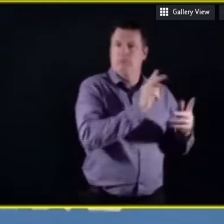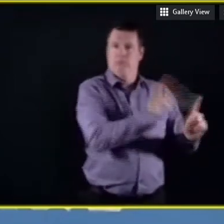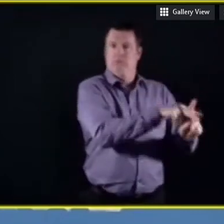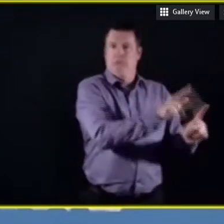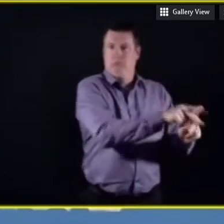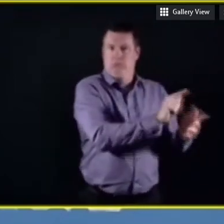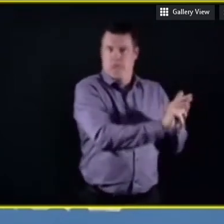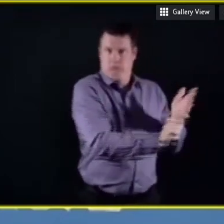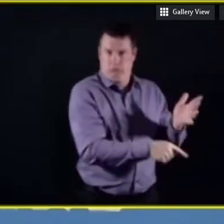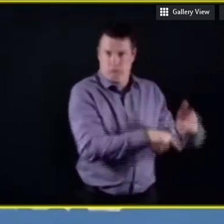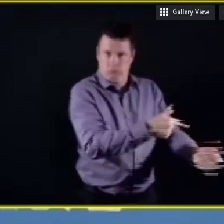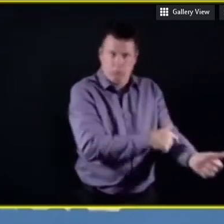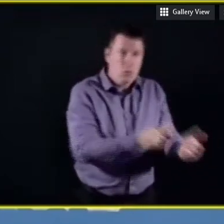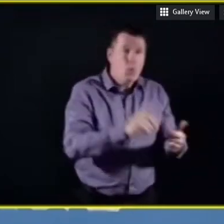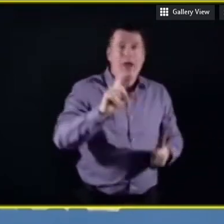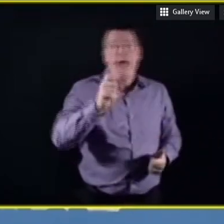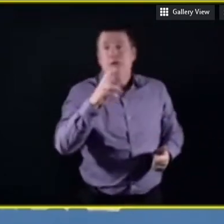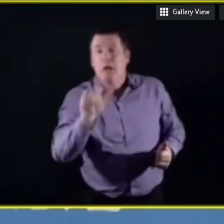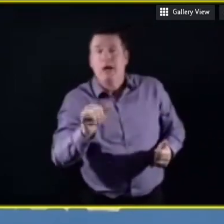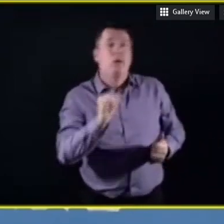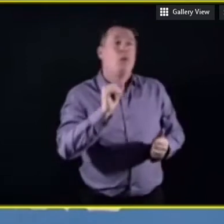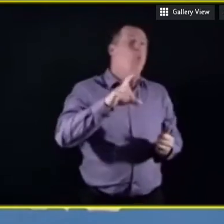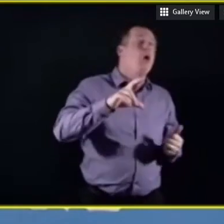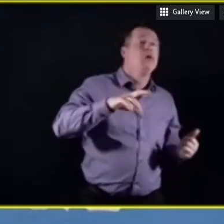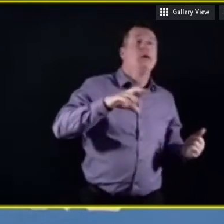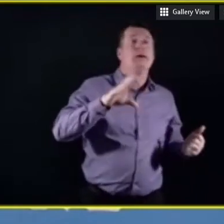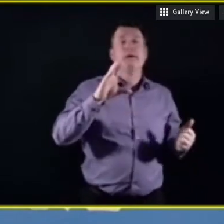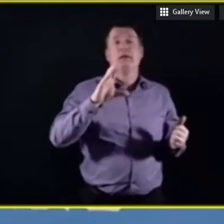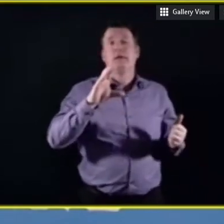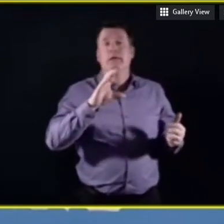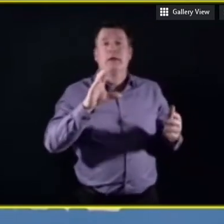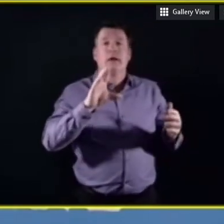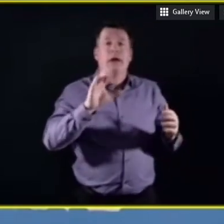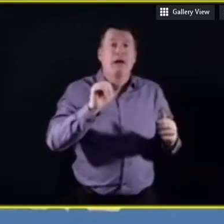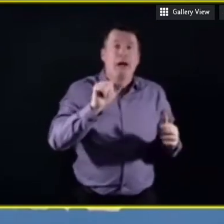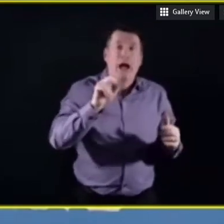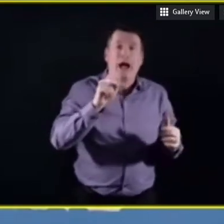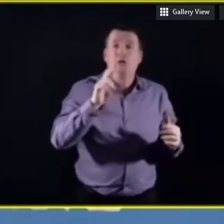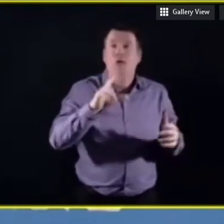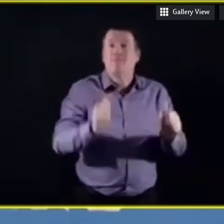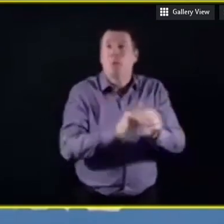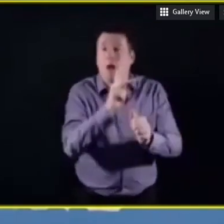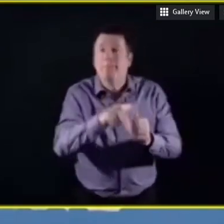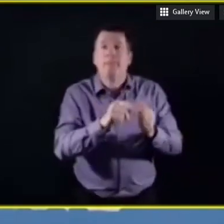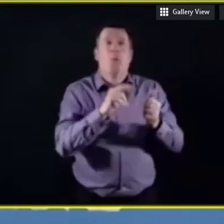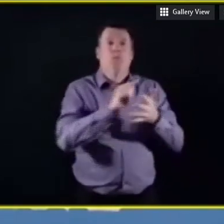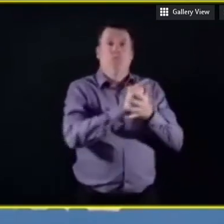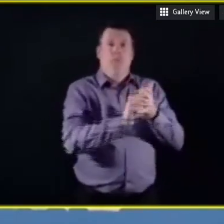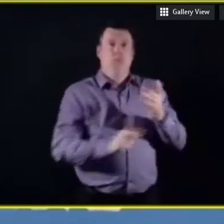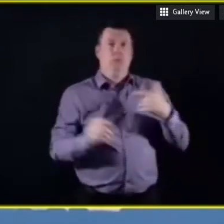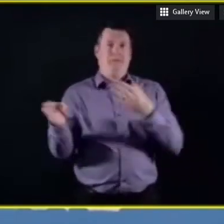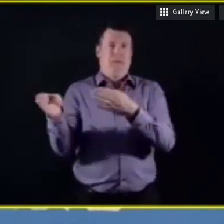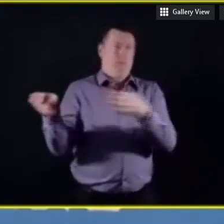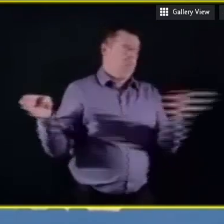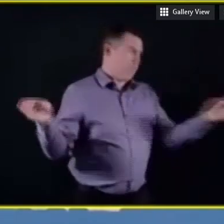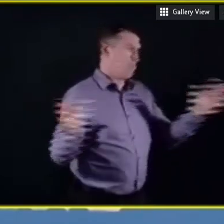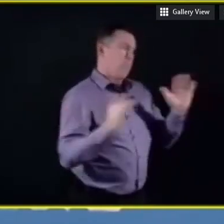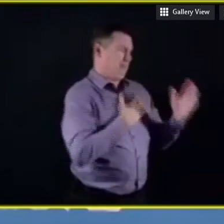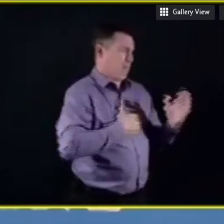for follow-up of their cancers. It's very important that these patients know that if they're told by their primary care doctor or